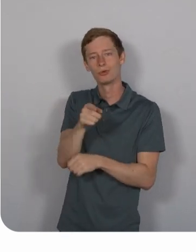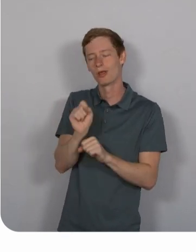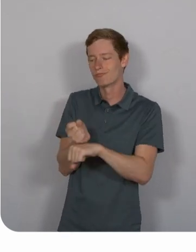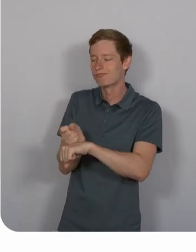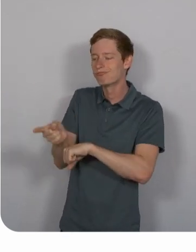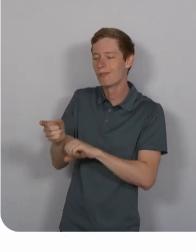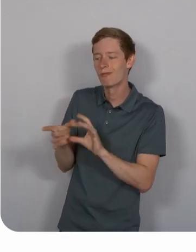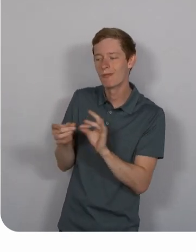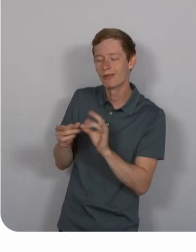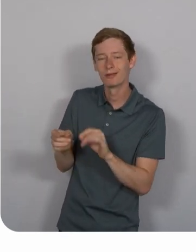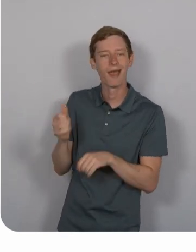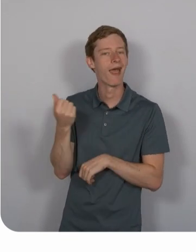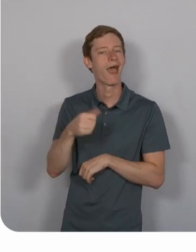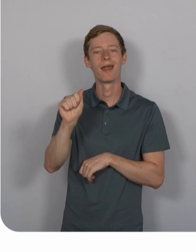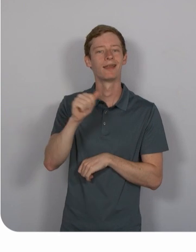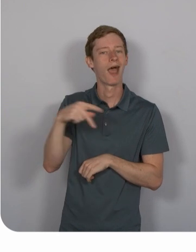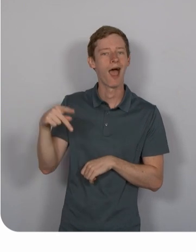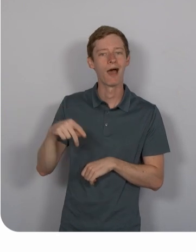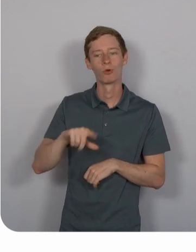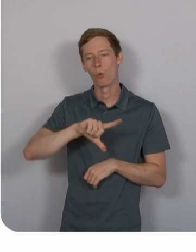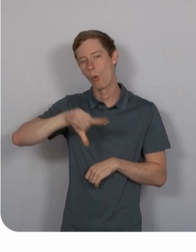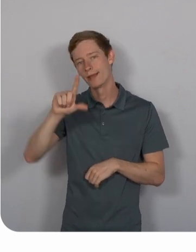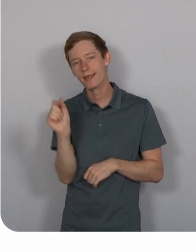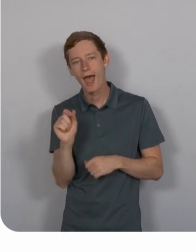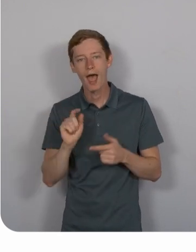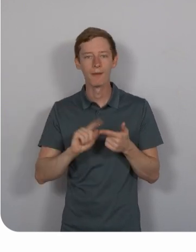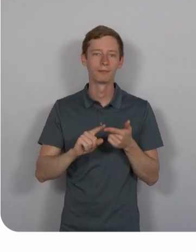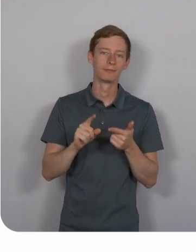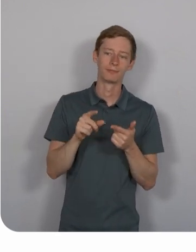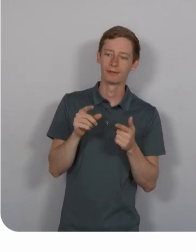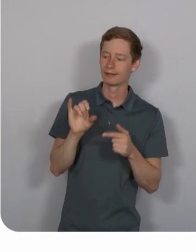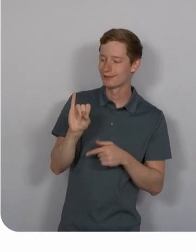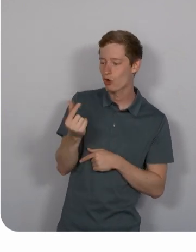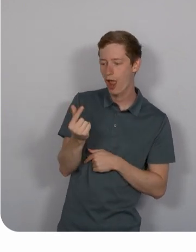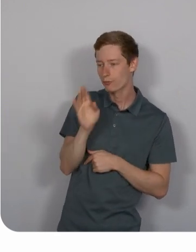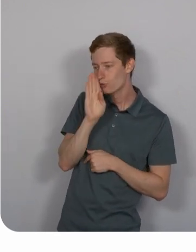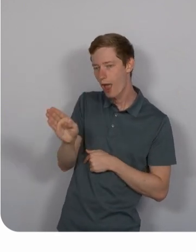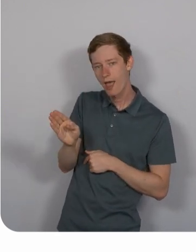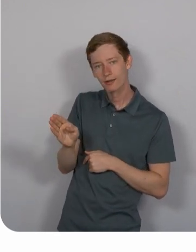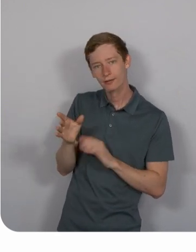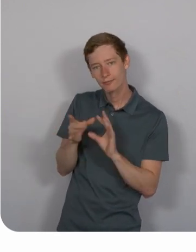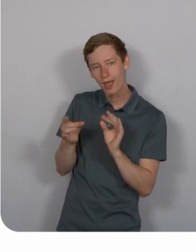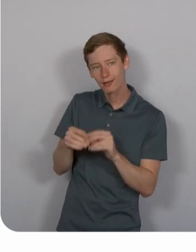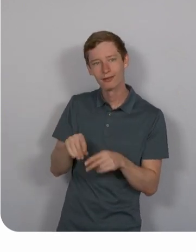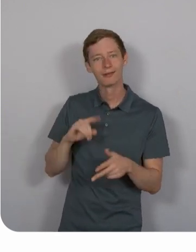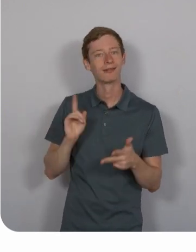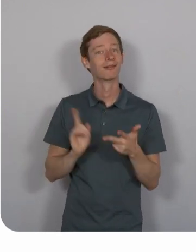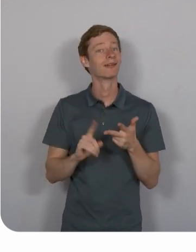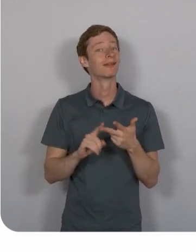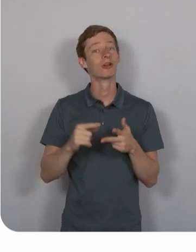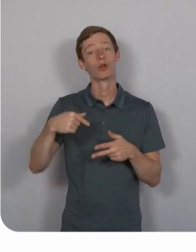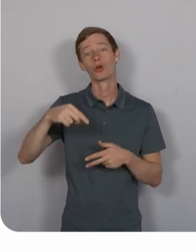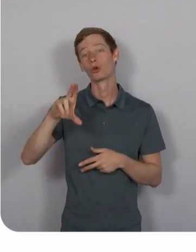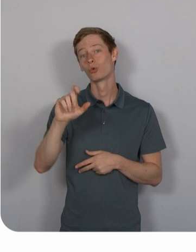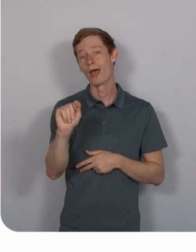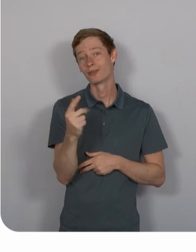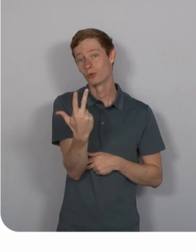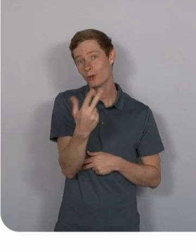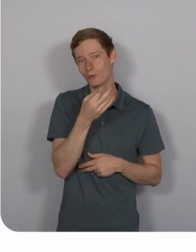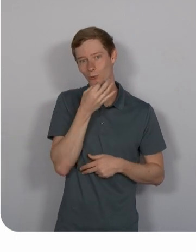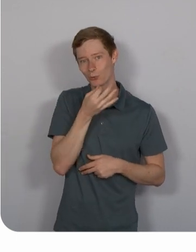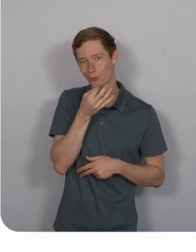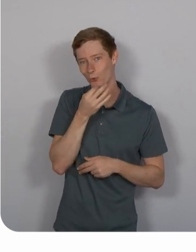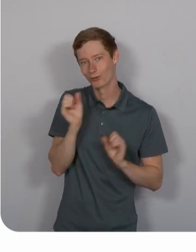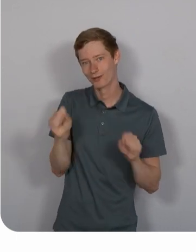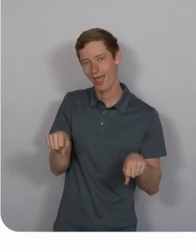and any of the messaging apps, WhatsApp, Messenger, Instagram Direct. Soon you're gonna be able to message it in Quest 3, and it's gonna help you,